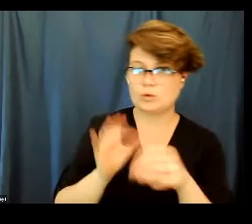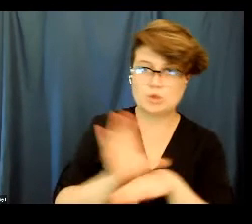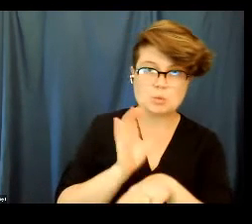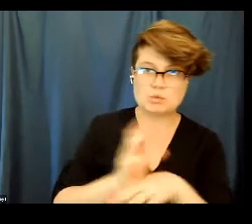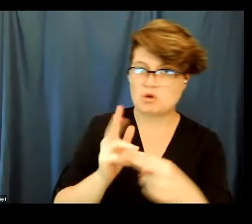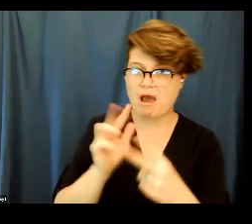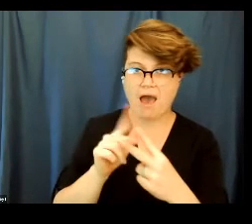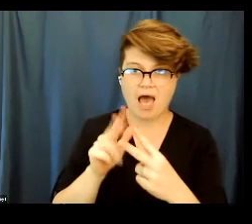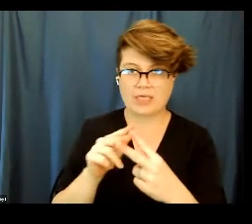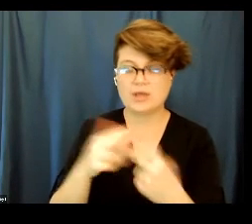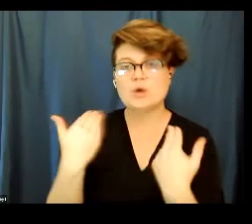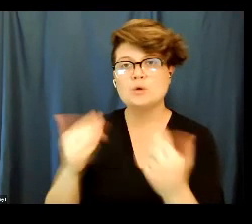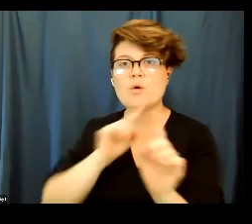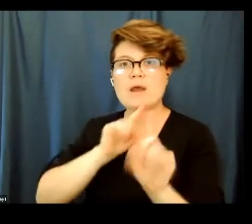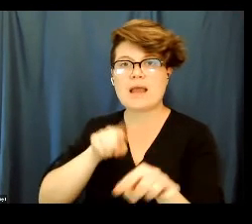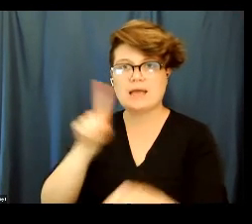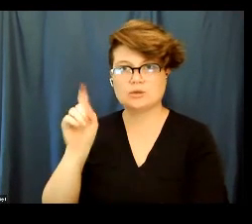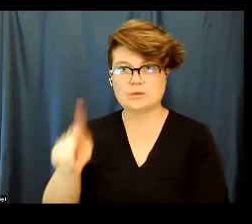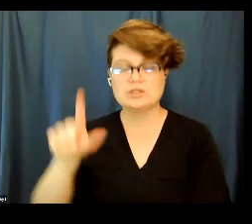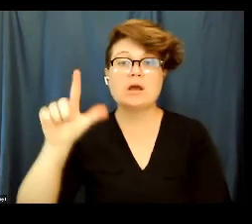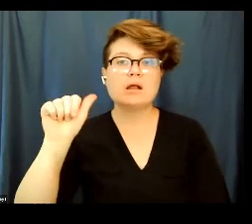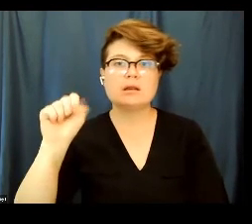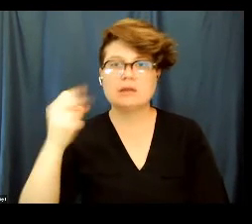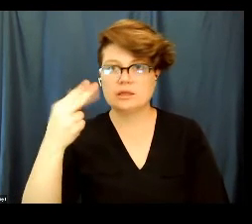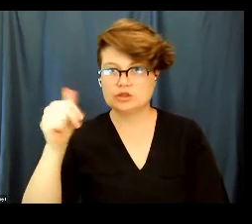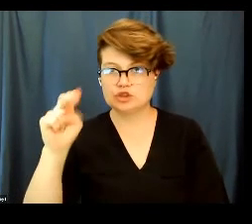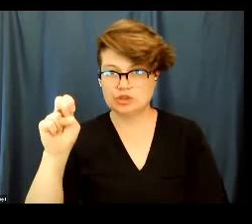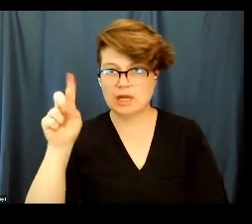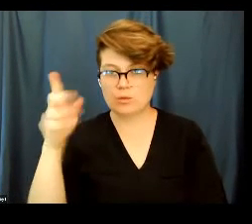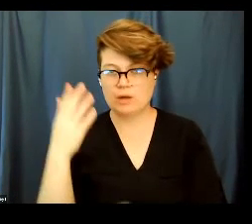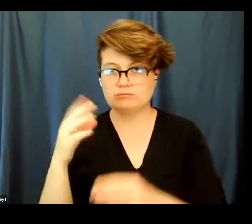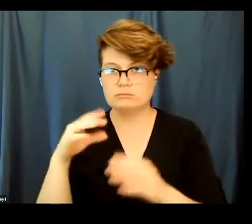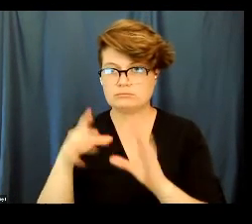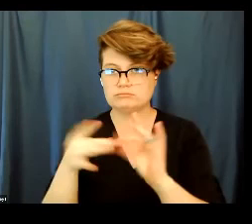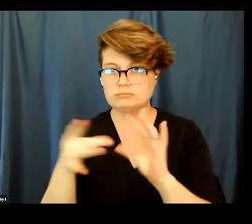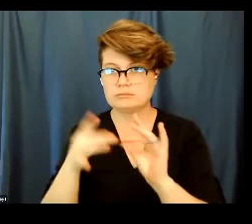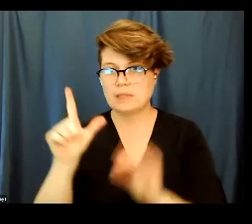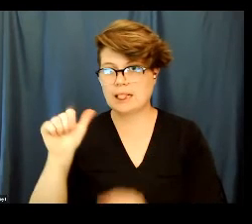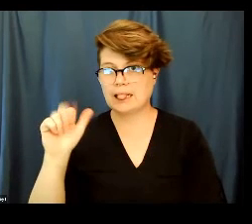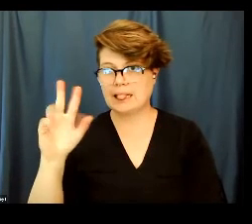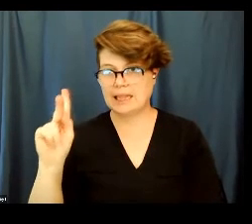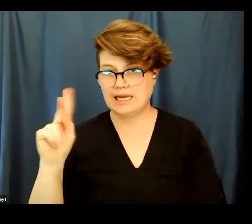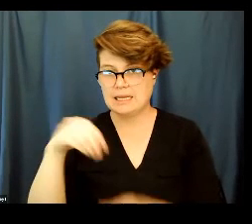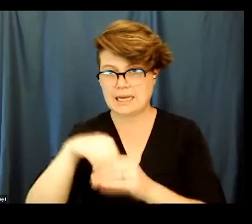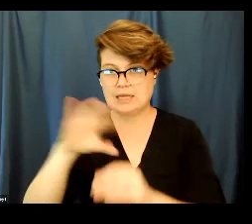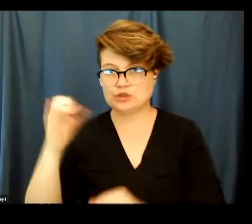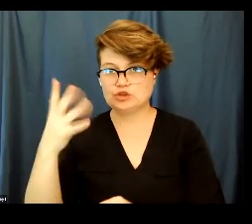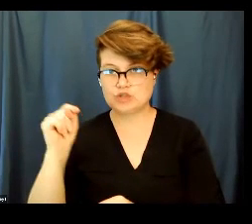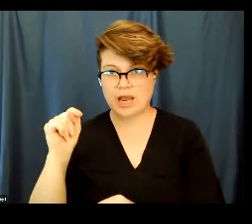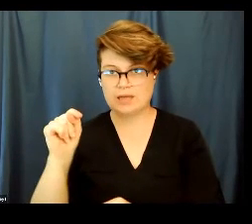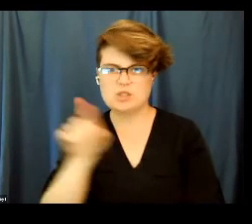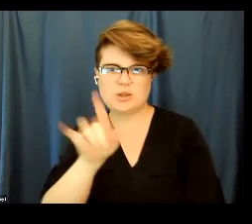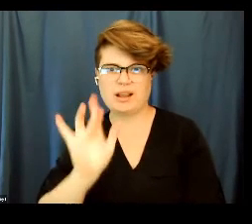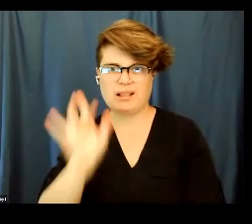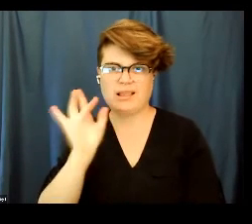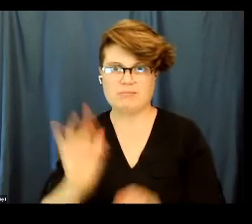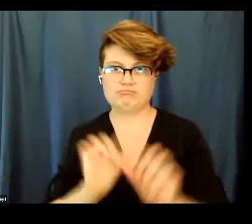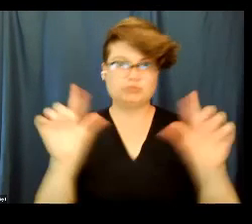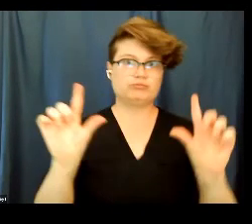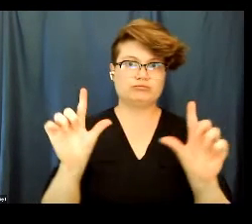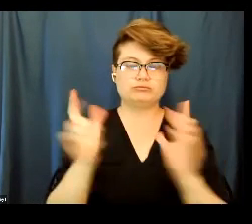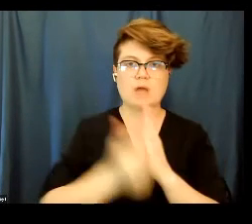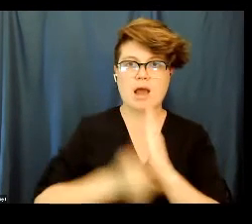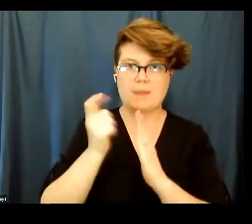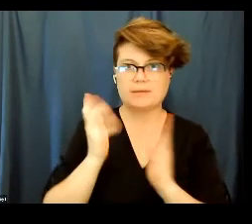you can answer the question. Lachey is also going to put a link in the chat, so you can just actually click that link and be taken directly to the poll as